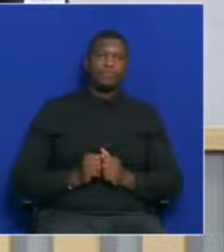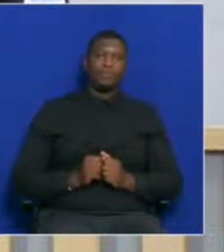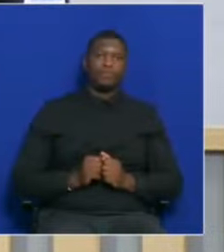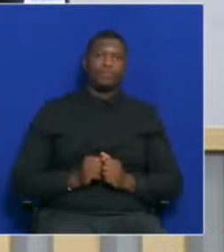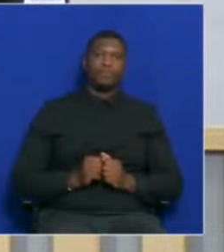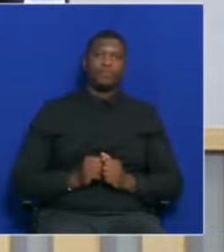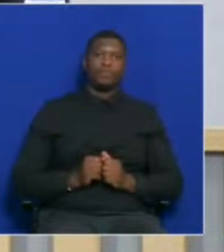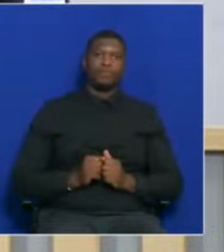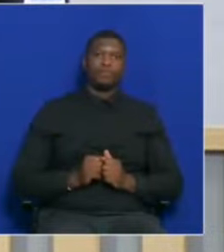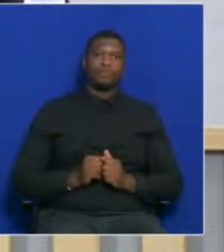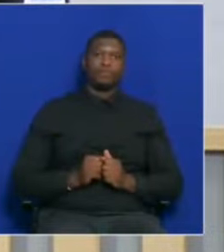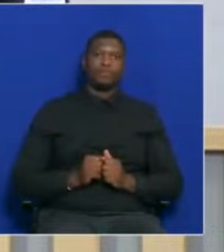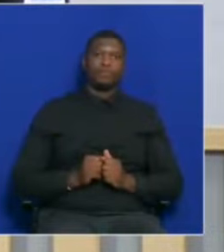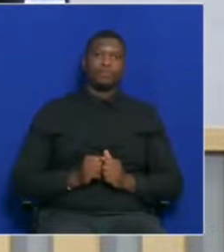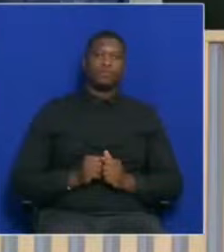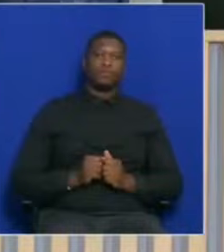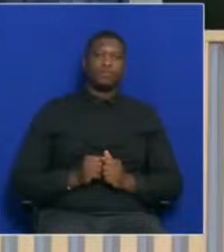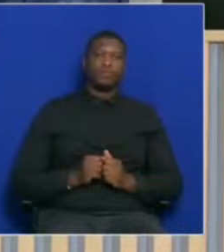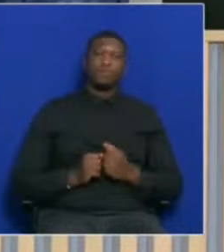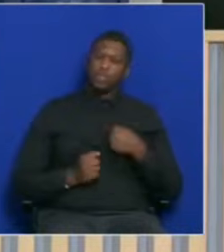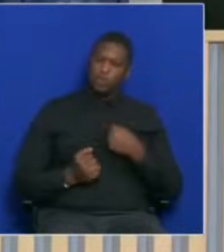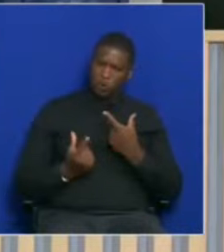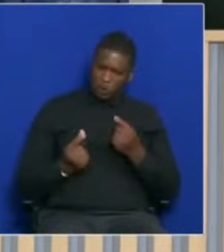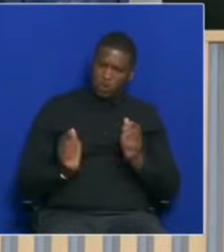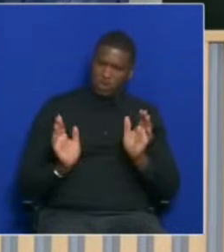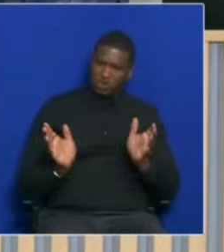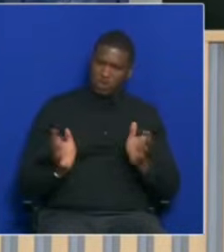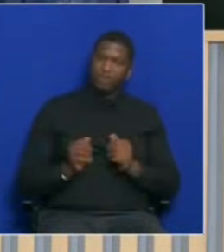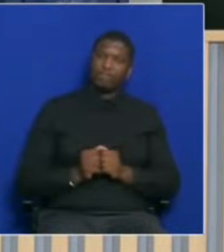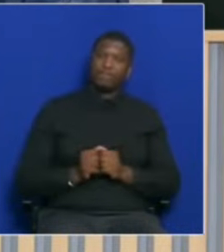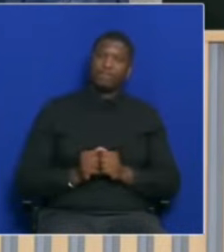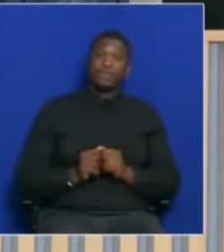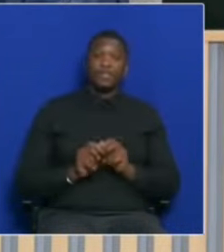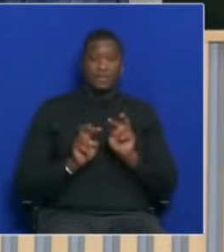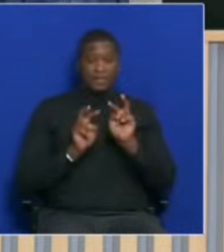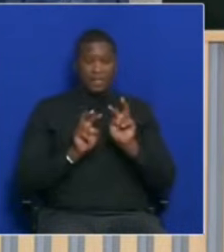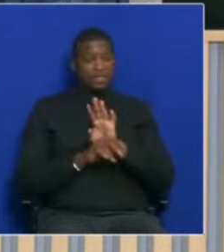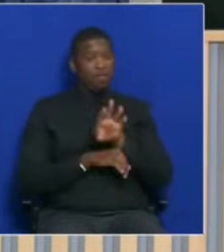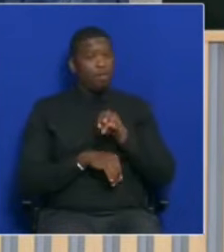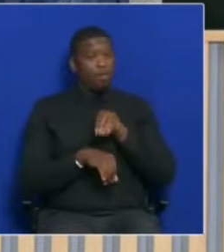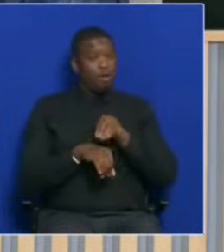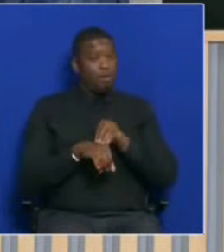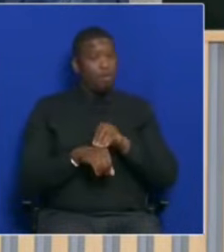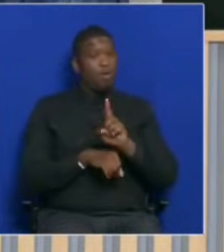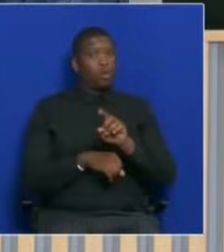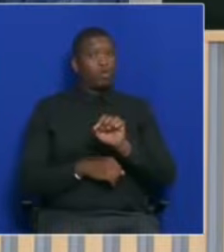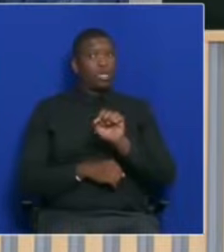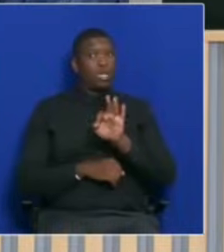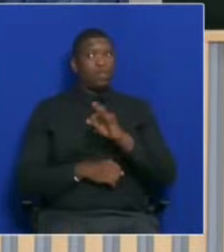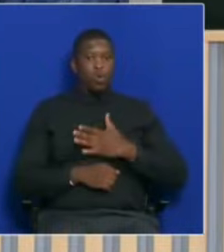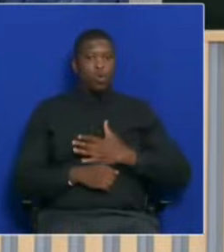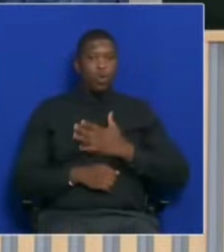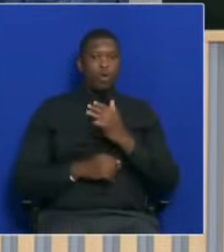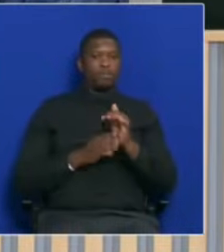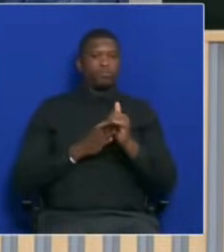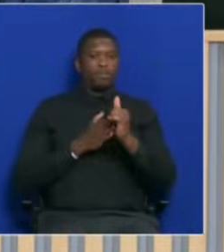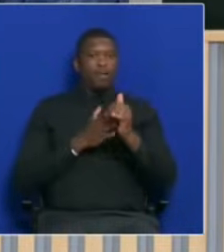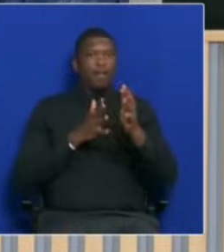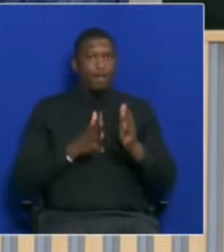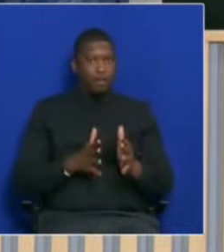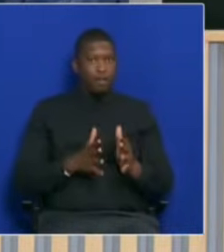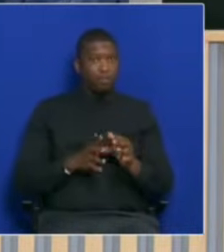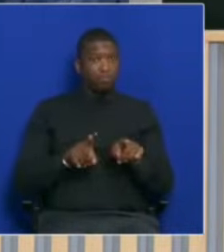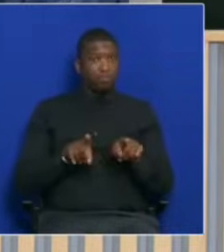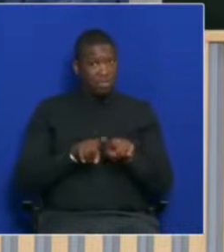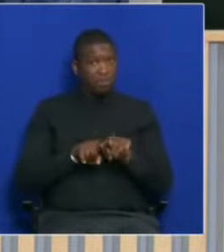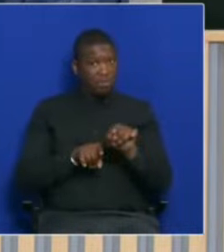And that's what I did. The problem with that is if you want to be a leader, which you are, you should not put